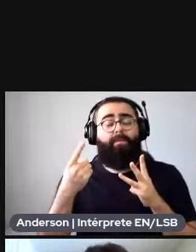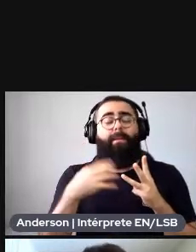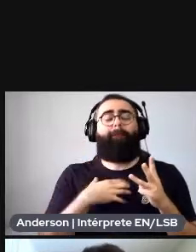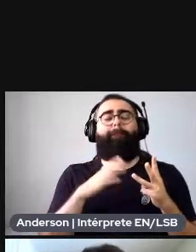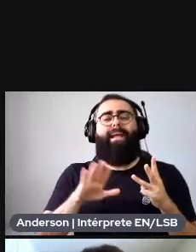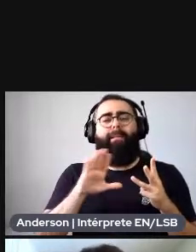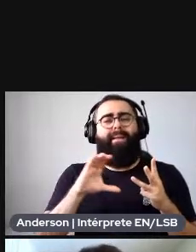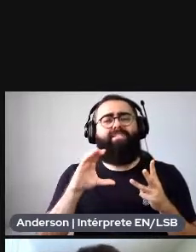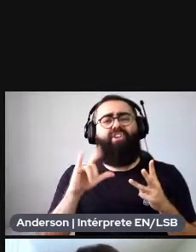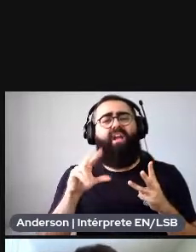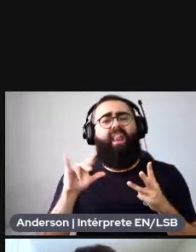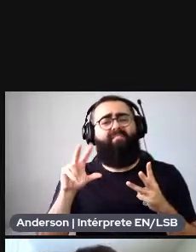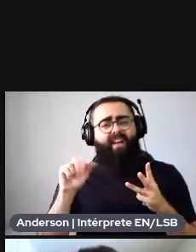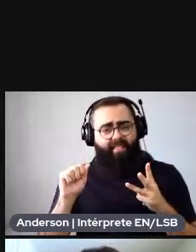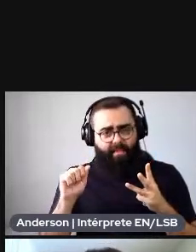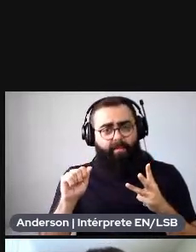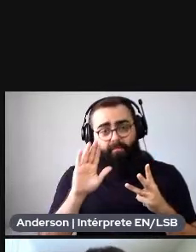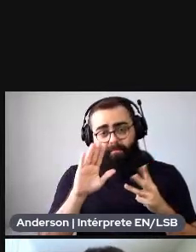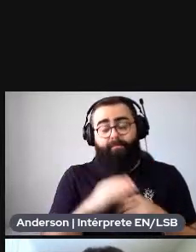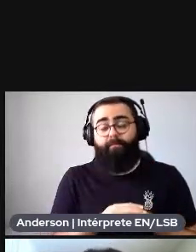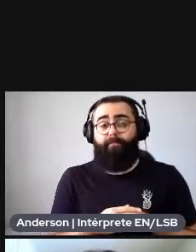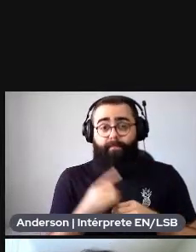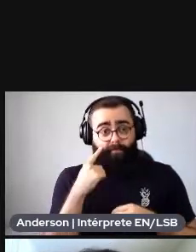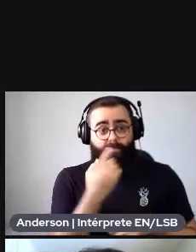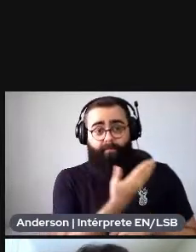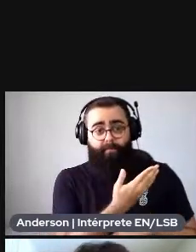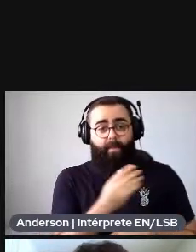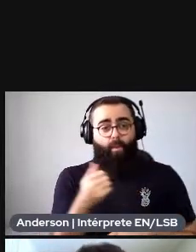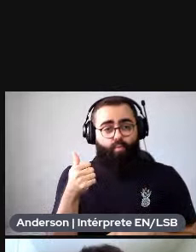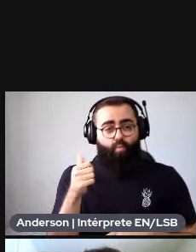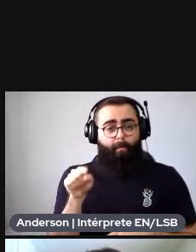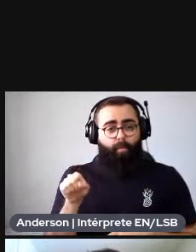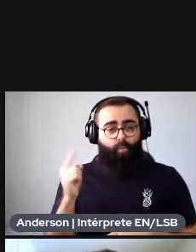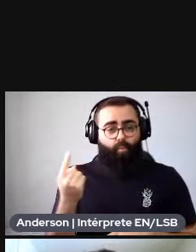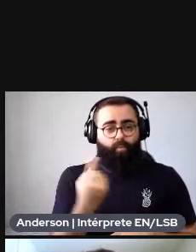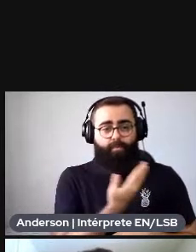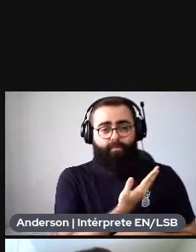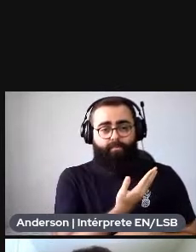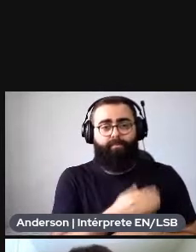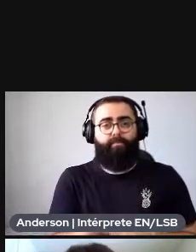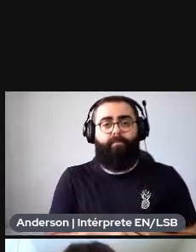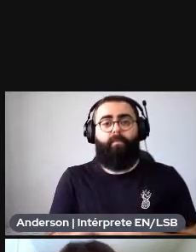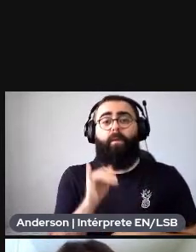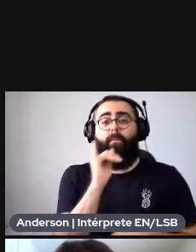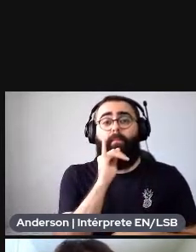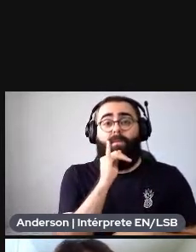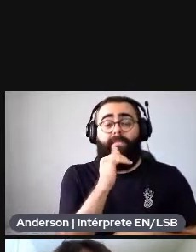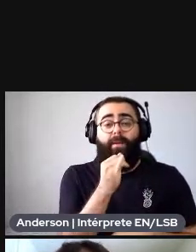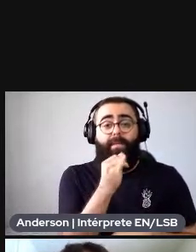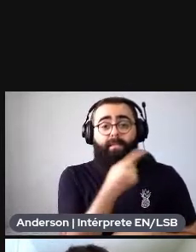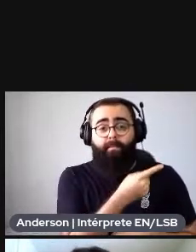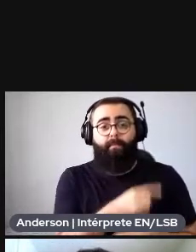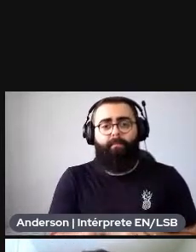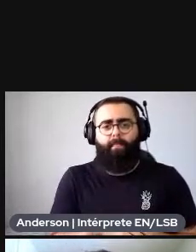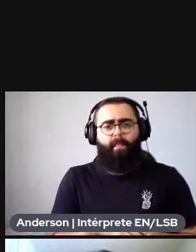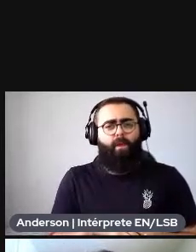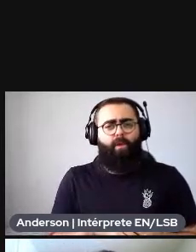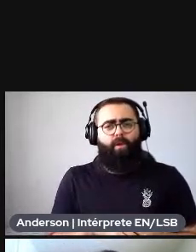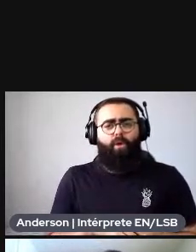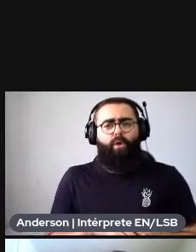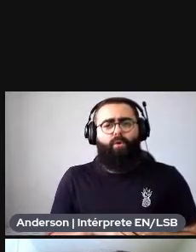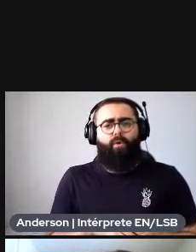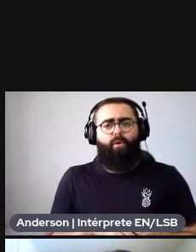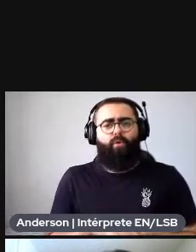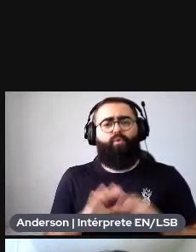First, todo funciona muy bien aquí, la gente es muy amable, pero lo que